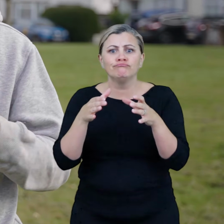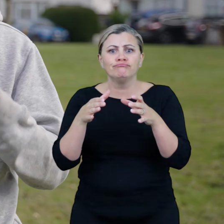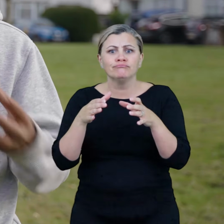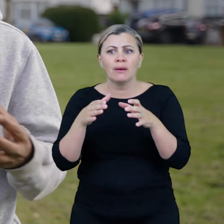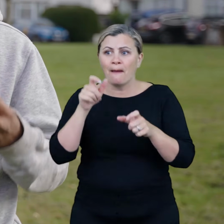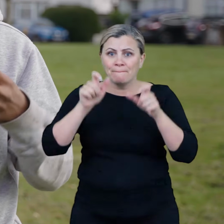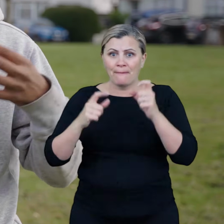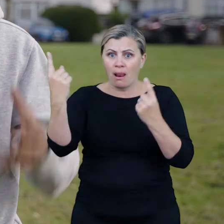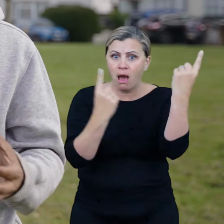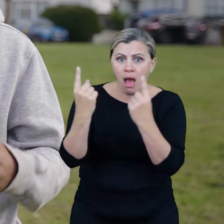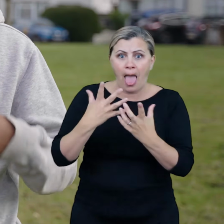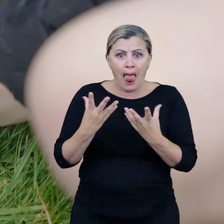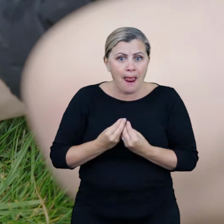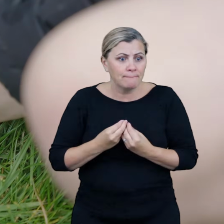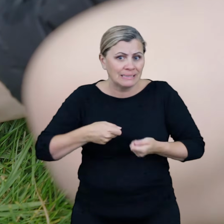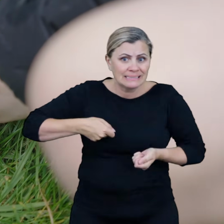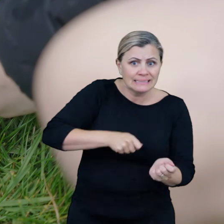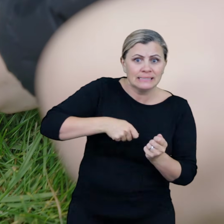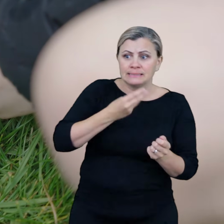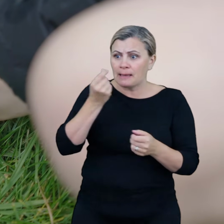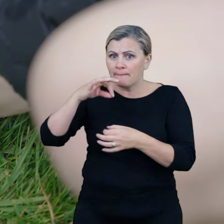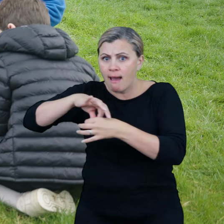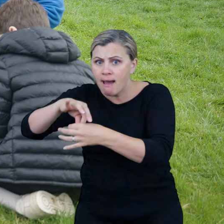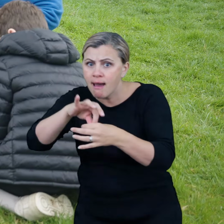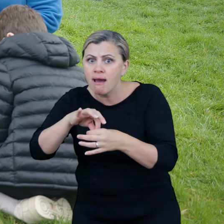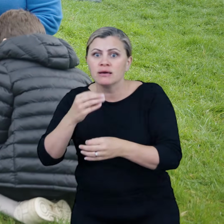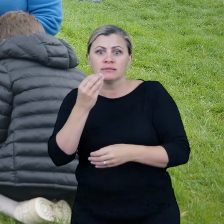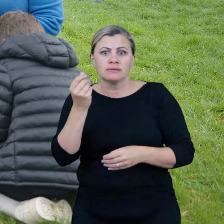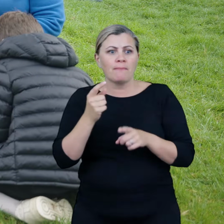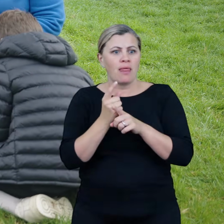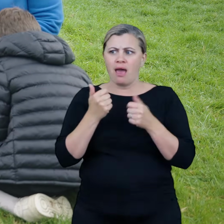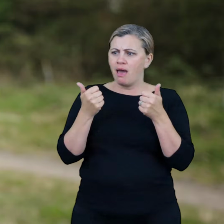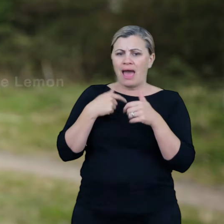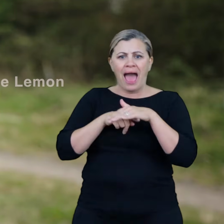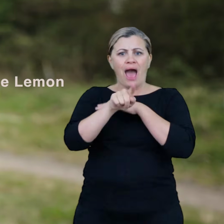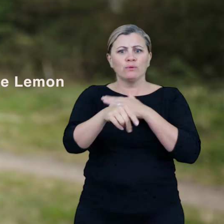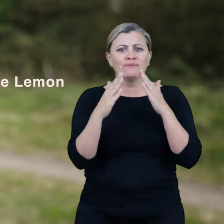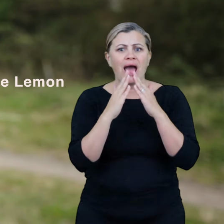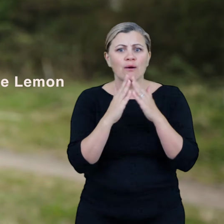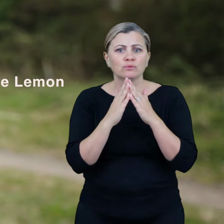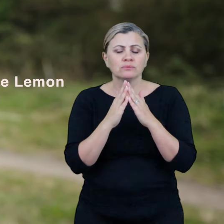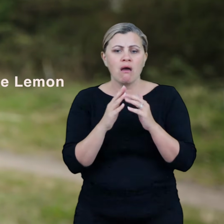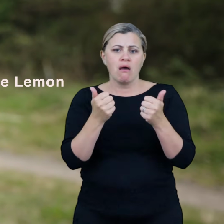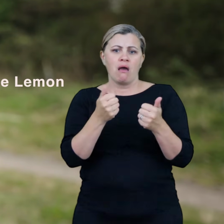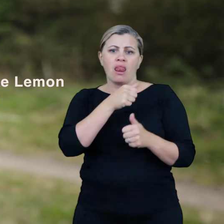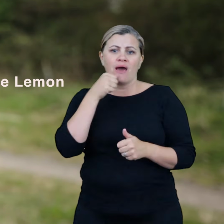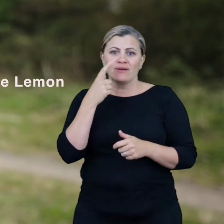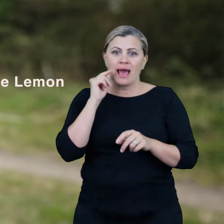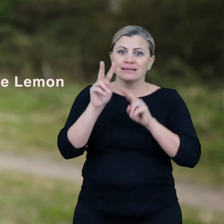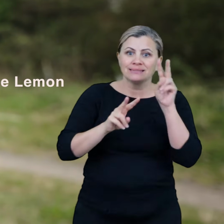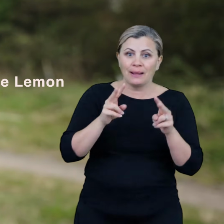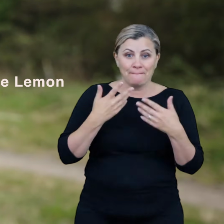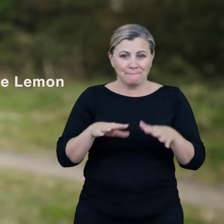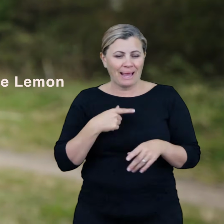good community spirit, people coming out and helping, digging and sowing the seed. I mean, it just gets you out of the house, if nothing else, to be honest with you, and you can